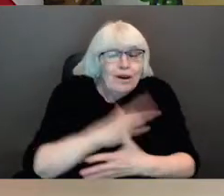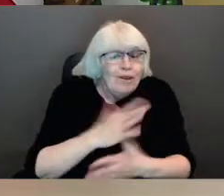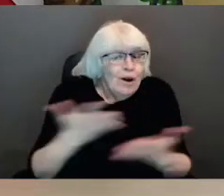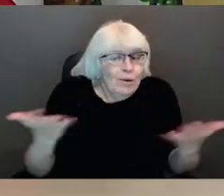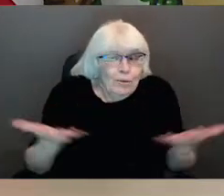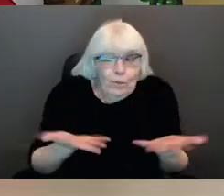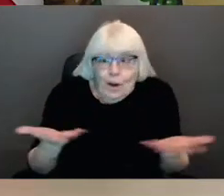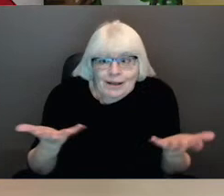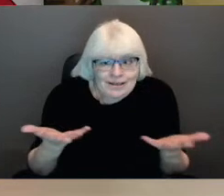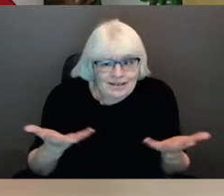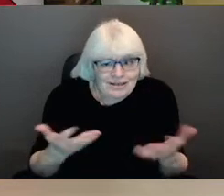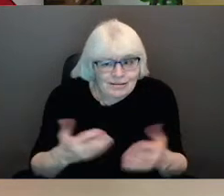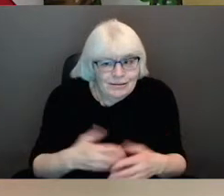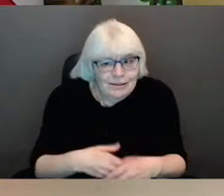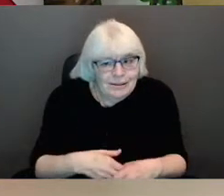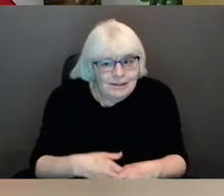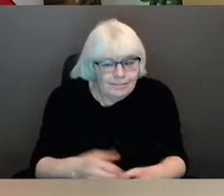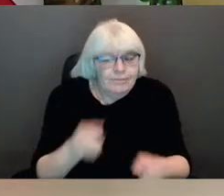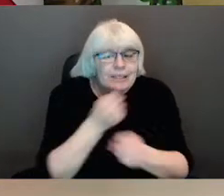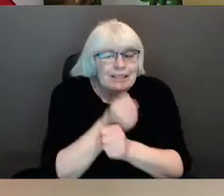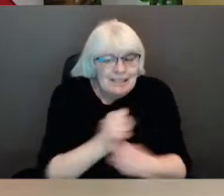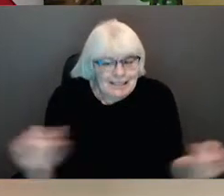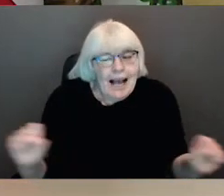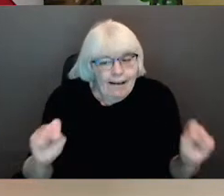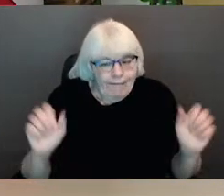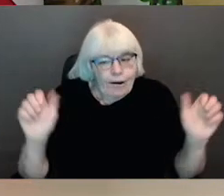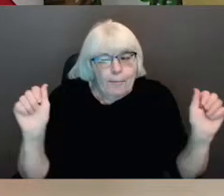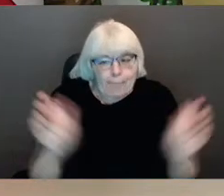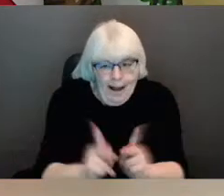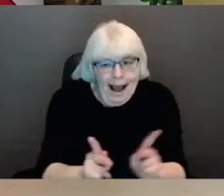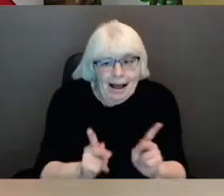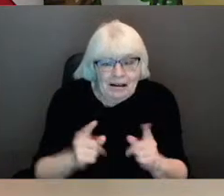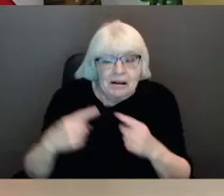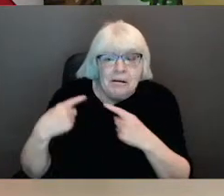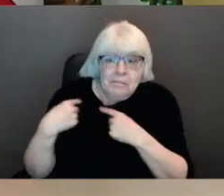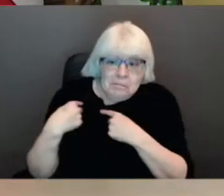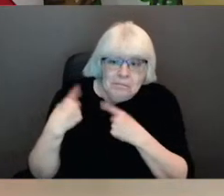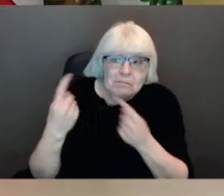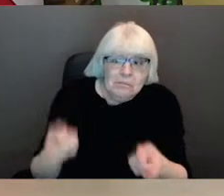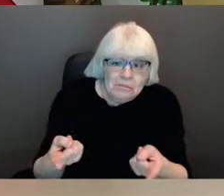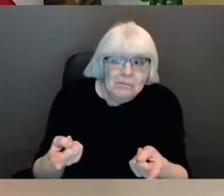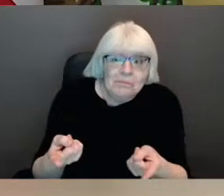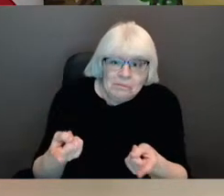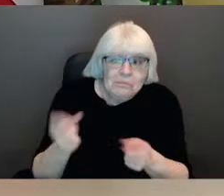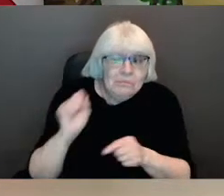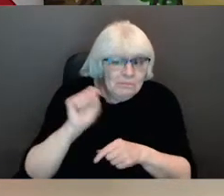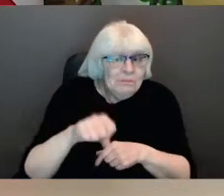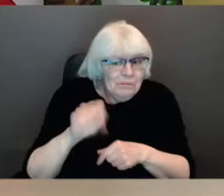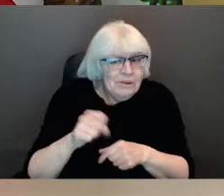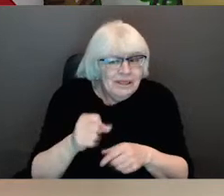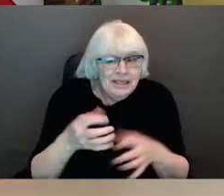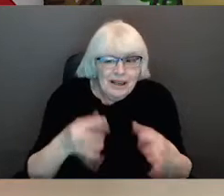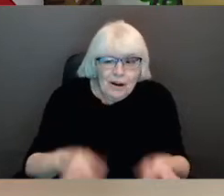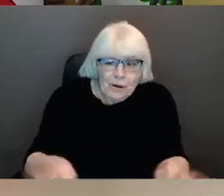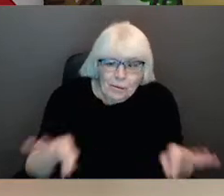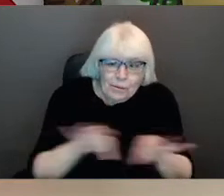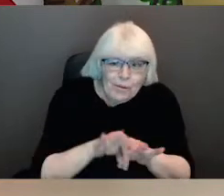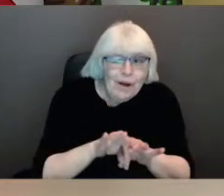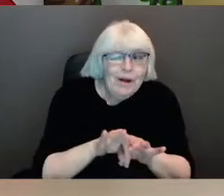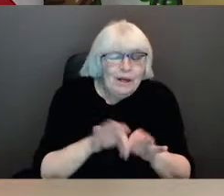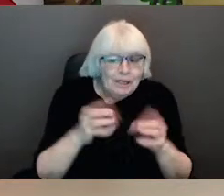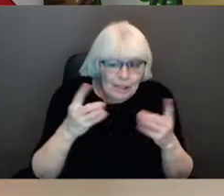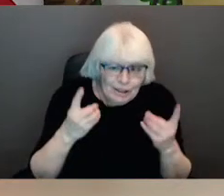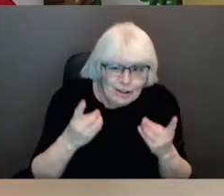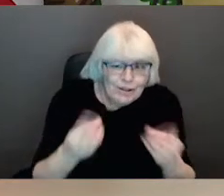as safely as possible, and it has been. It's important that we take every reasonable step to support the reopening of our public and